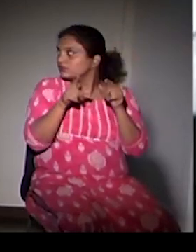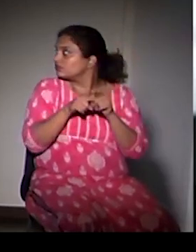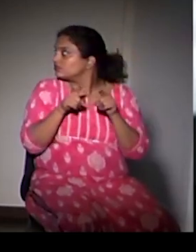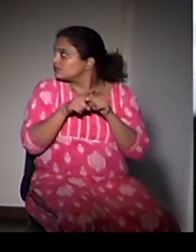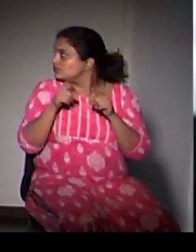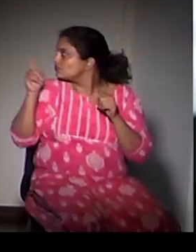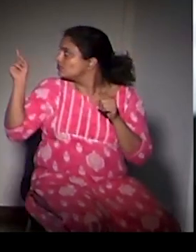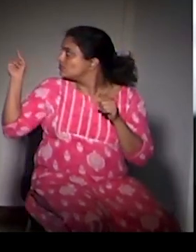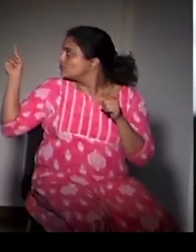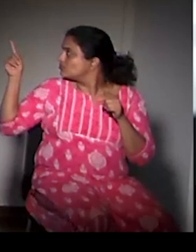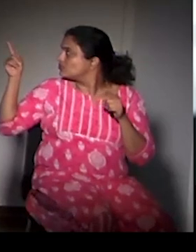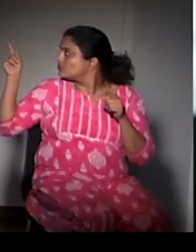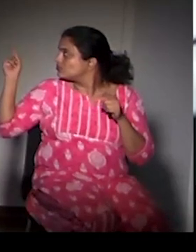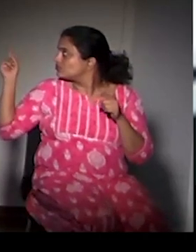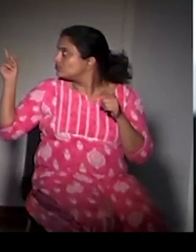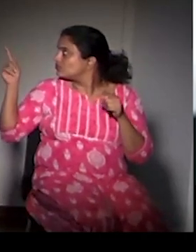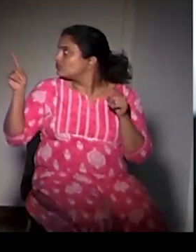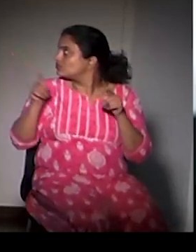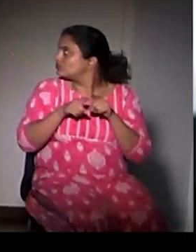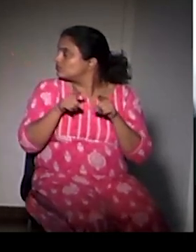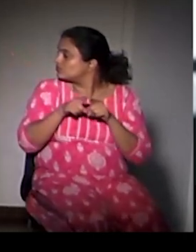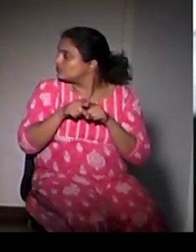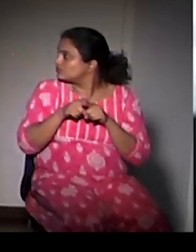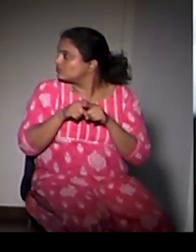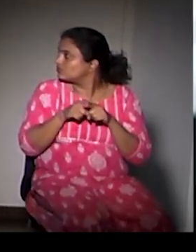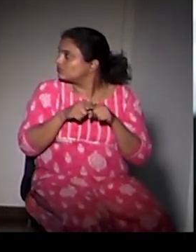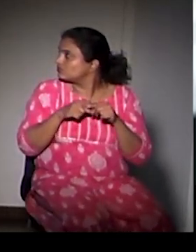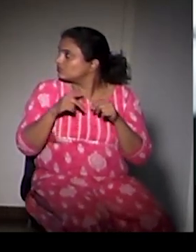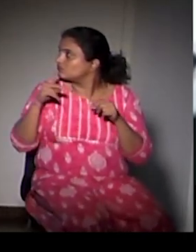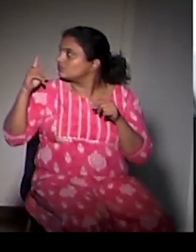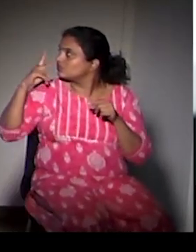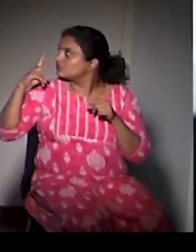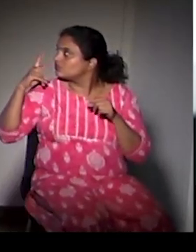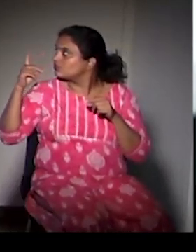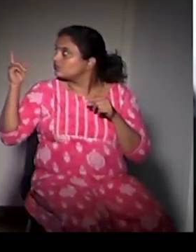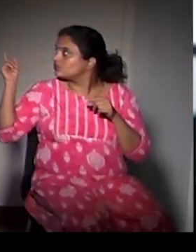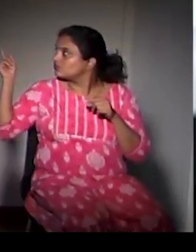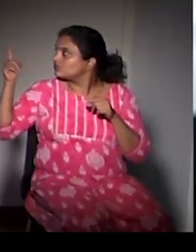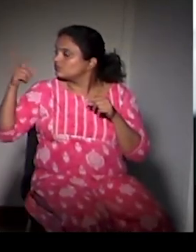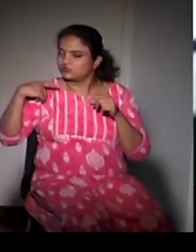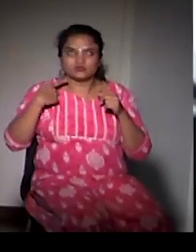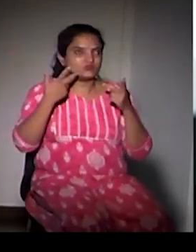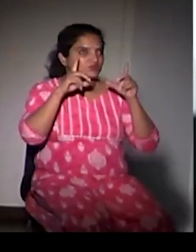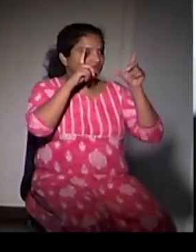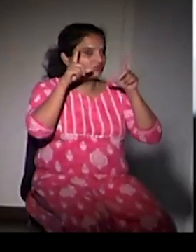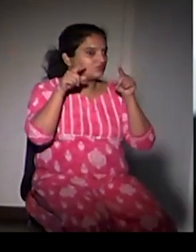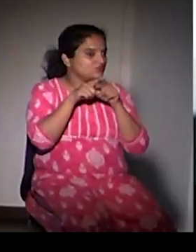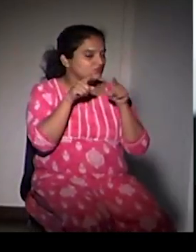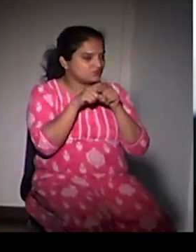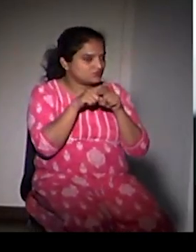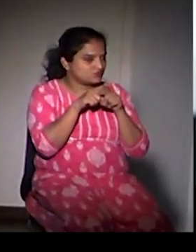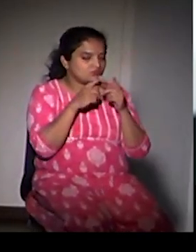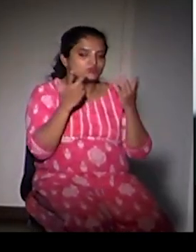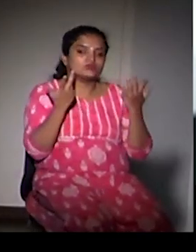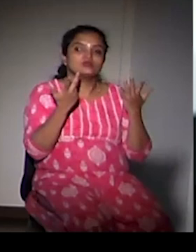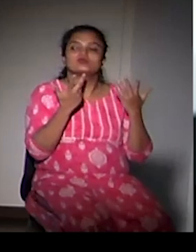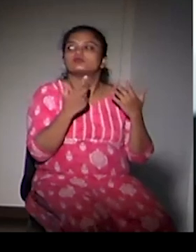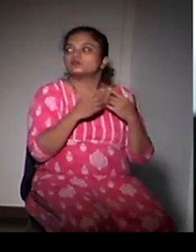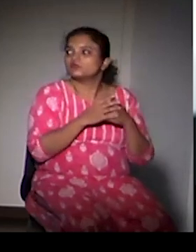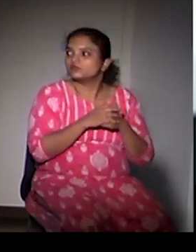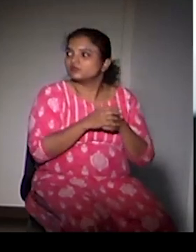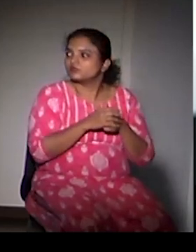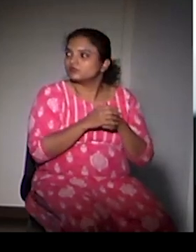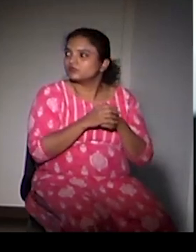a. I mean, there aren't many windows in the building, and giving a sort of impression of lightness inside. It really is the